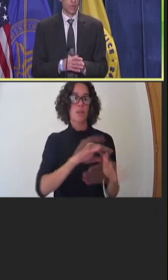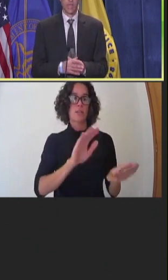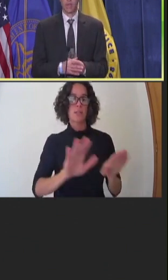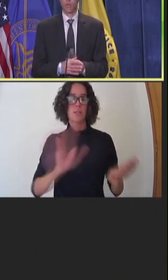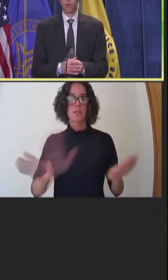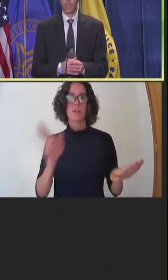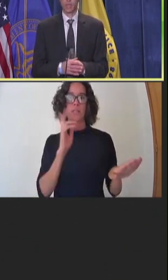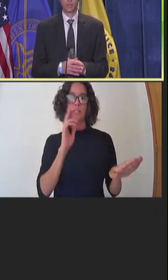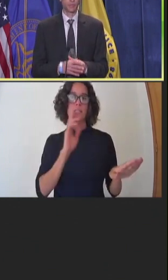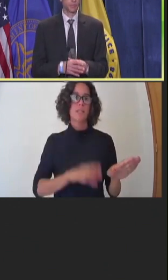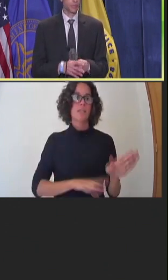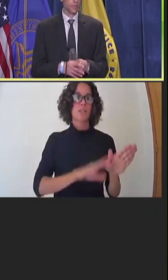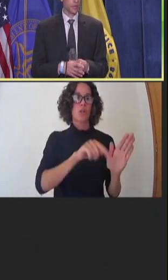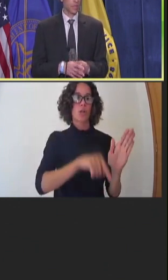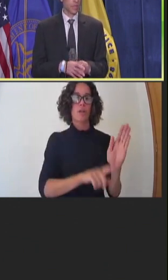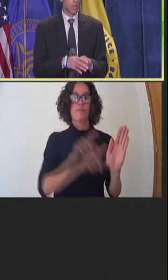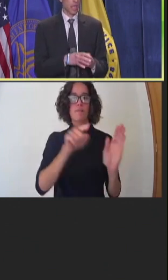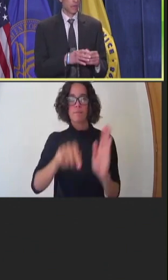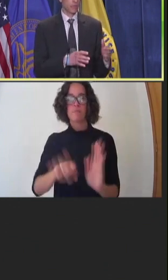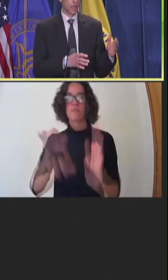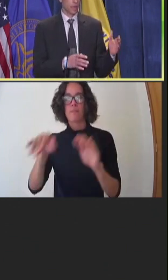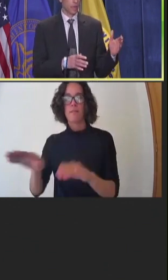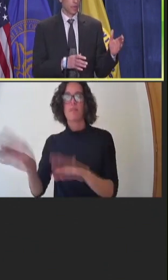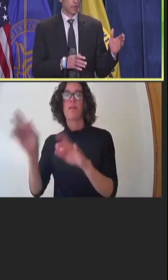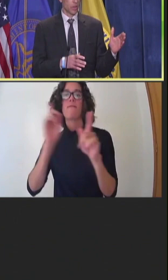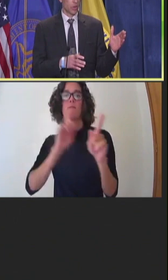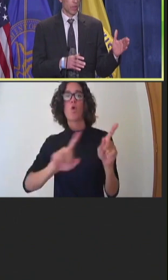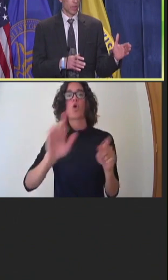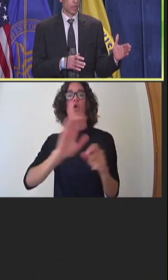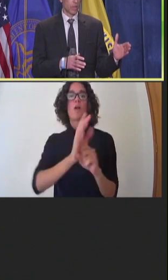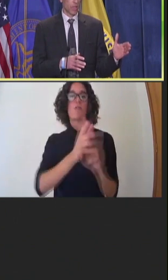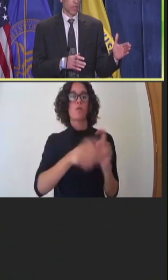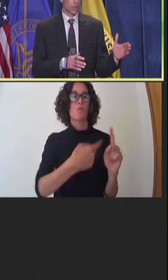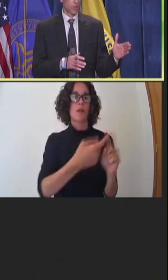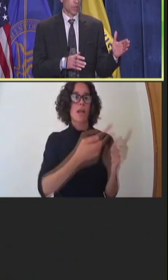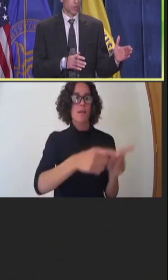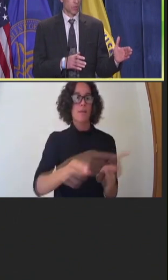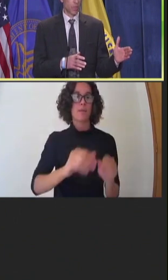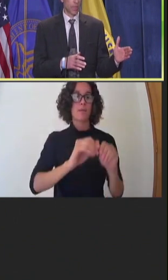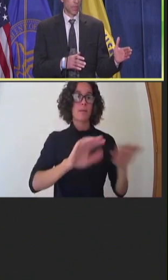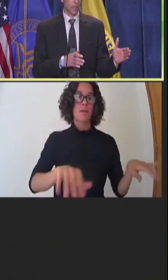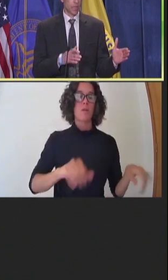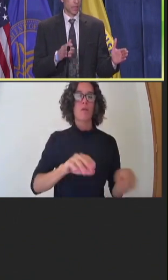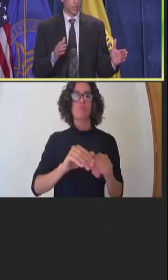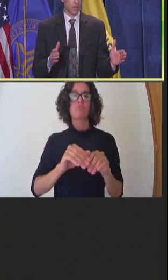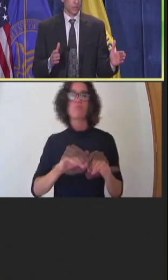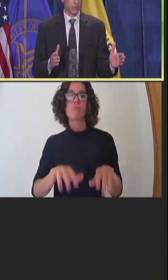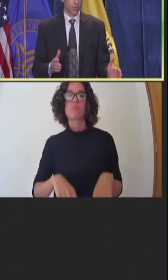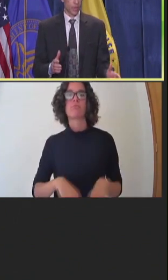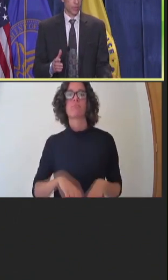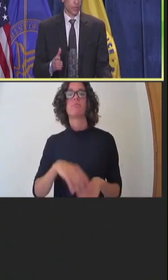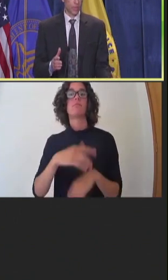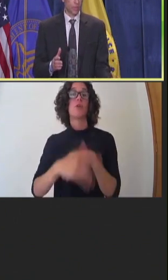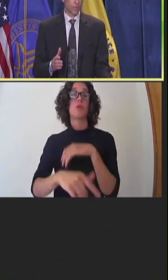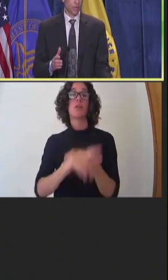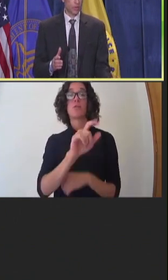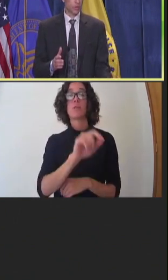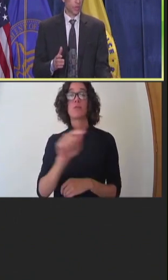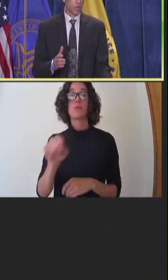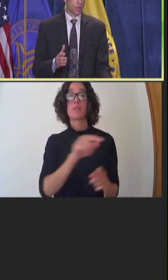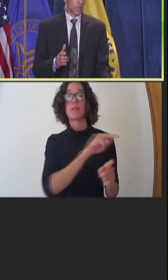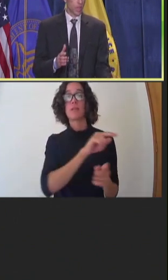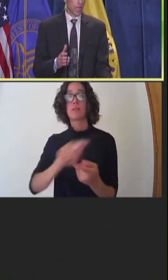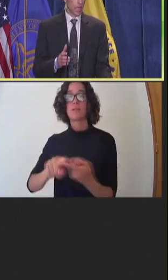COVID in the state of Oregon from early 2020 until February of